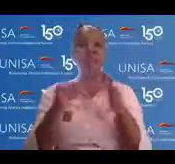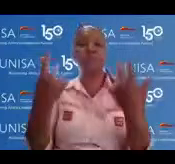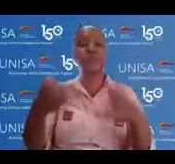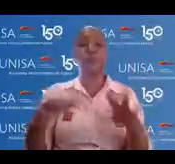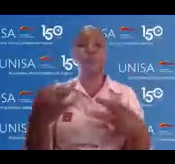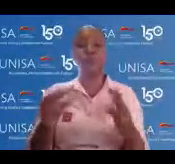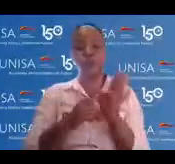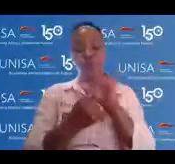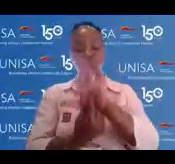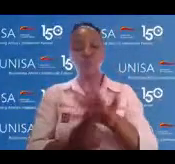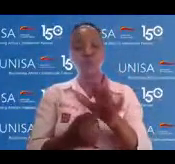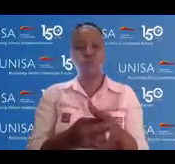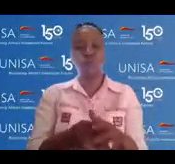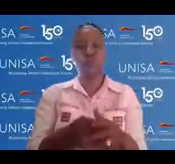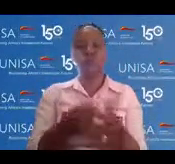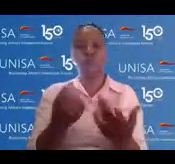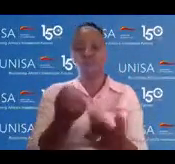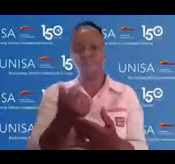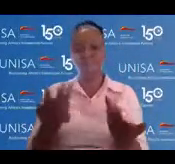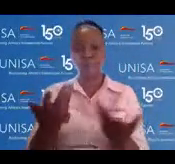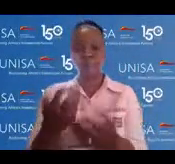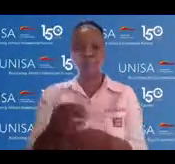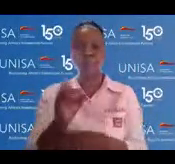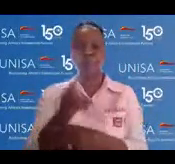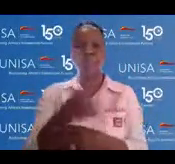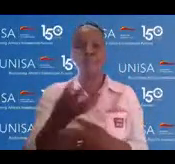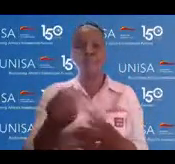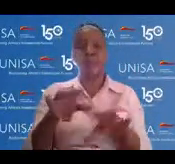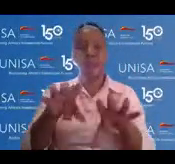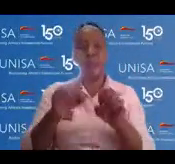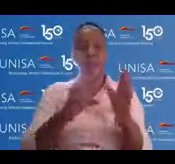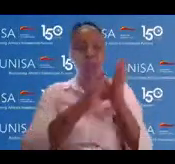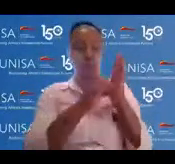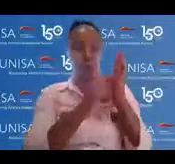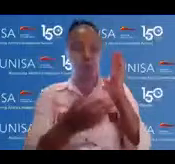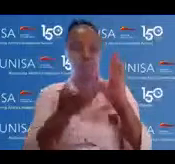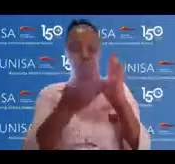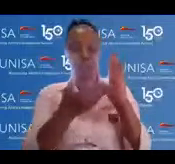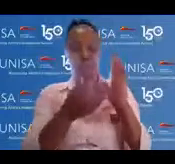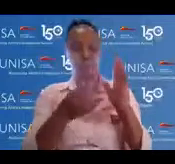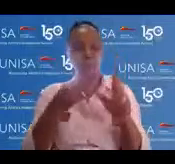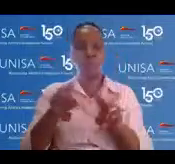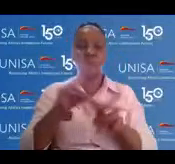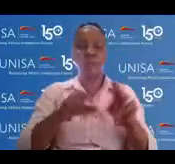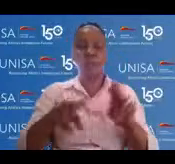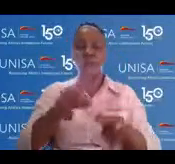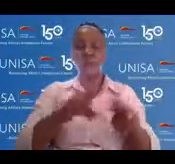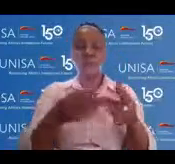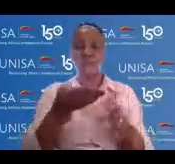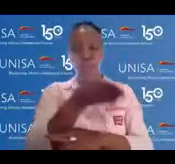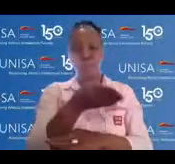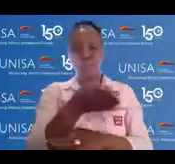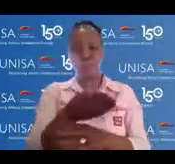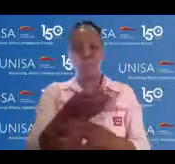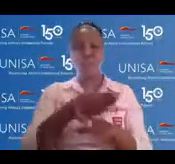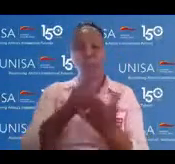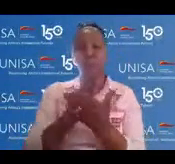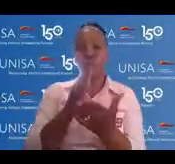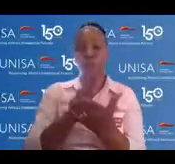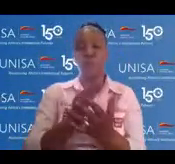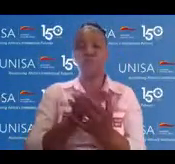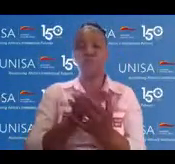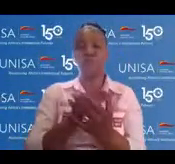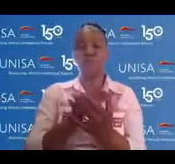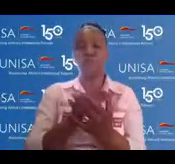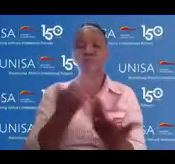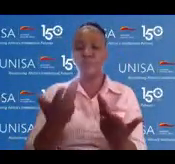second. So then we've got the exam rules. We talk about proctoring, we put the guide in so you guys can just make sure you've gone through it. Very